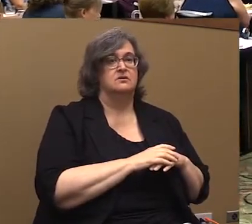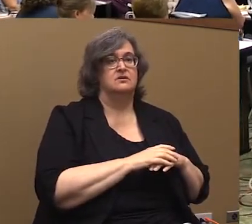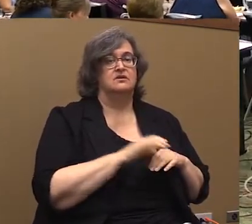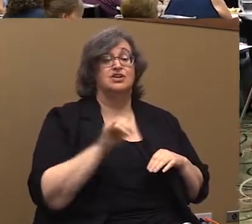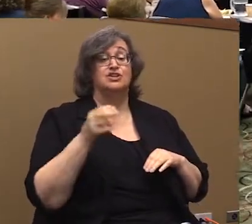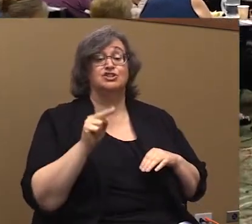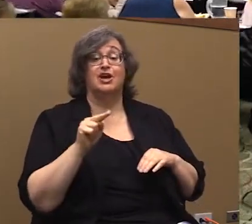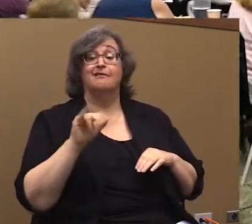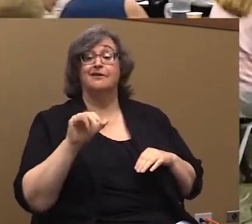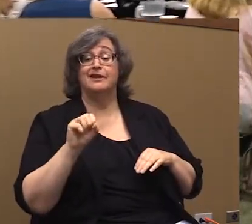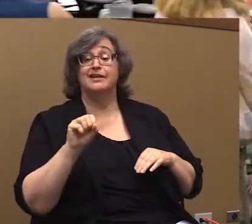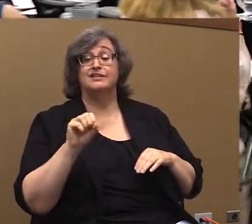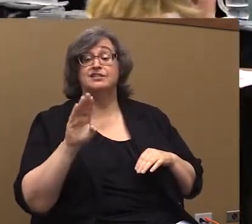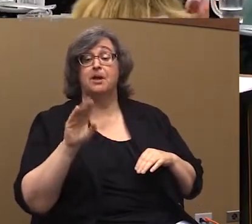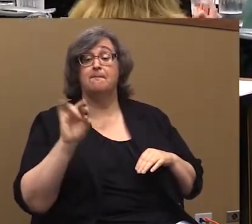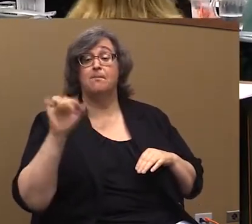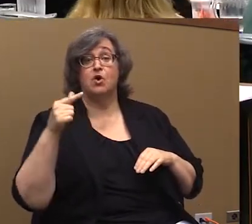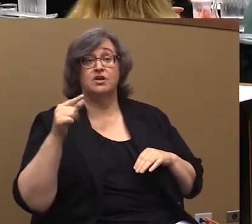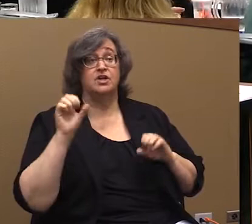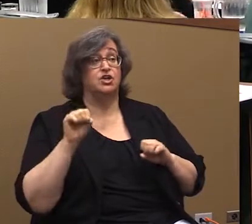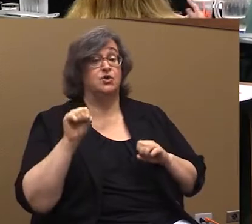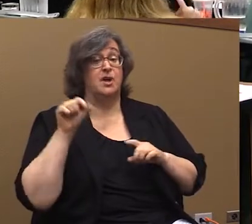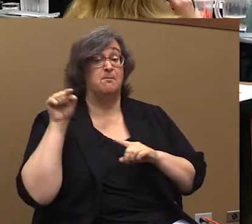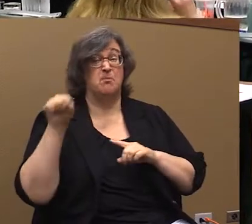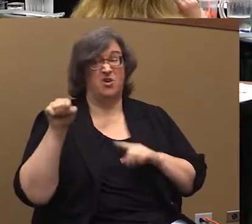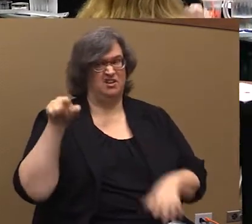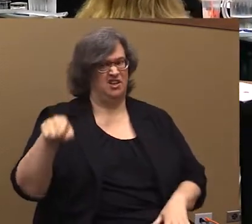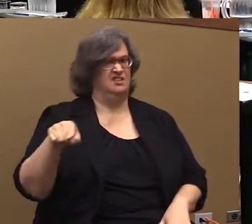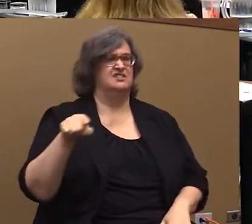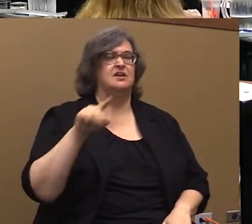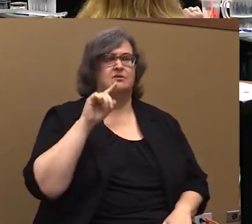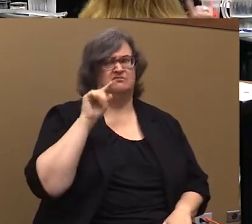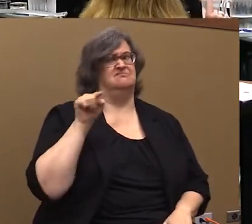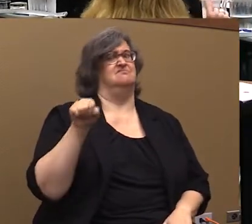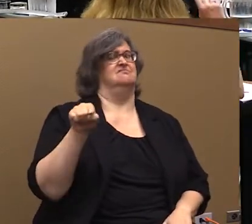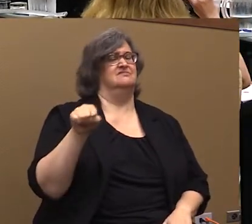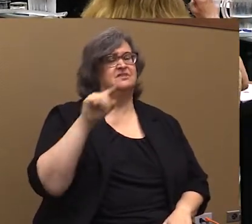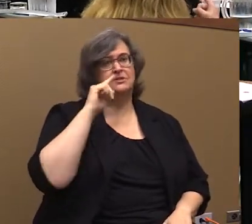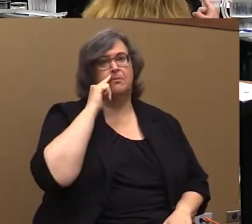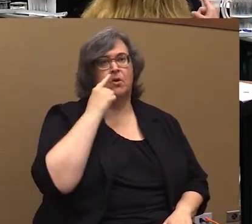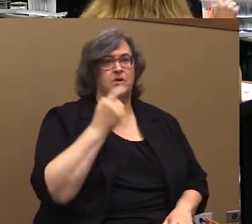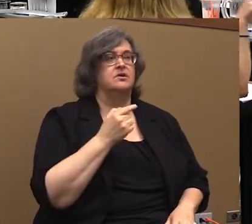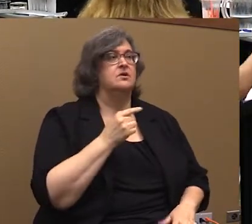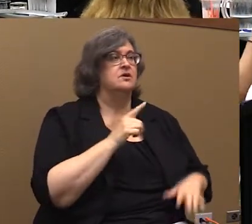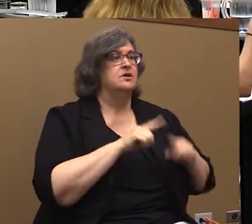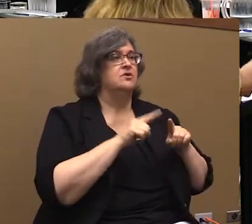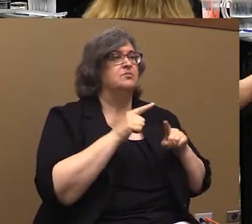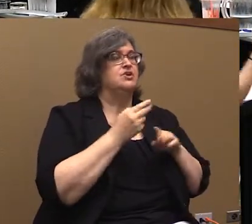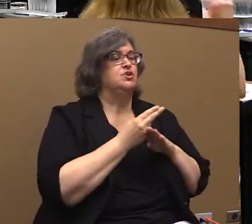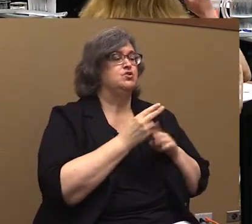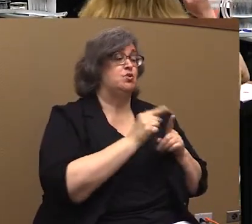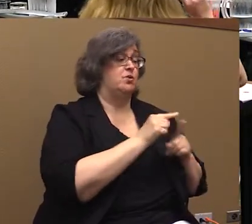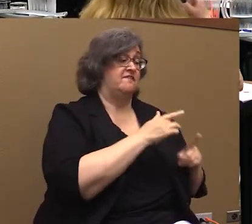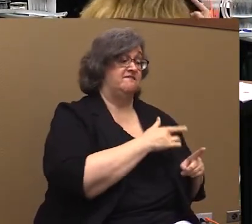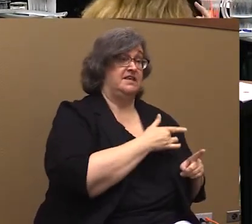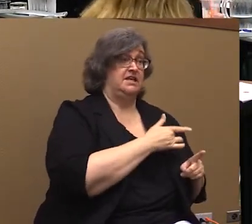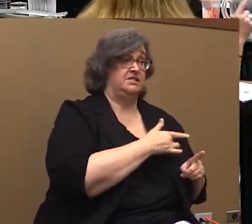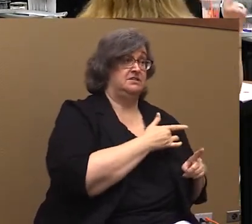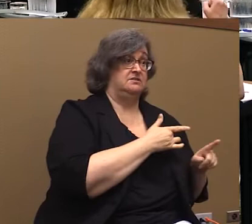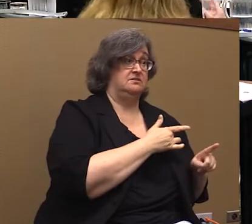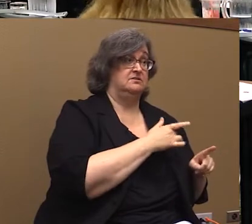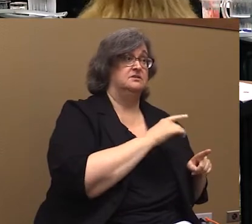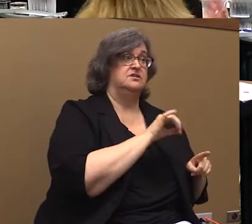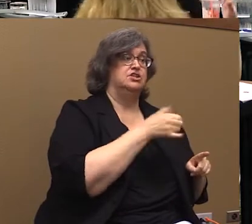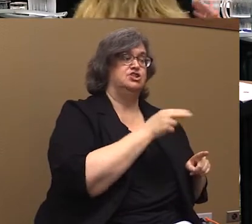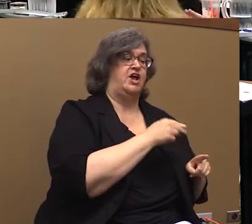John feels bored, feels bored, and then John is boring, like pointing to